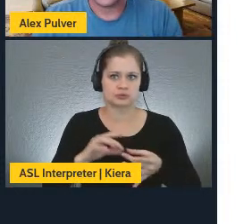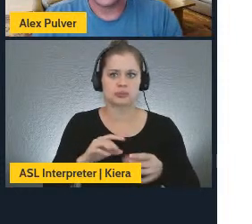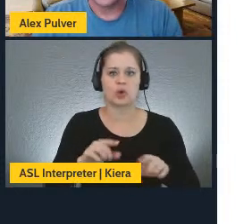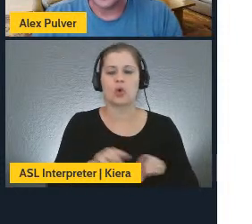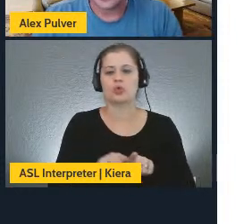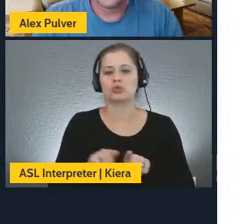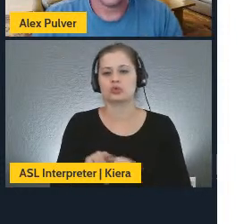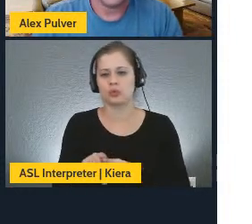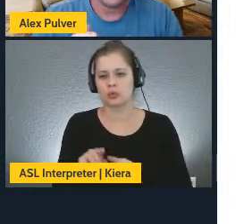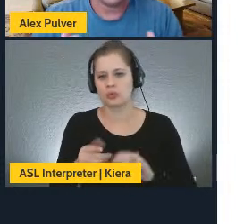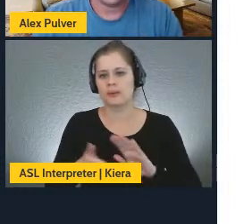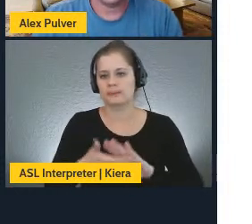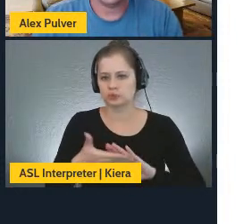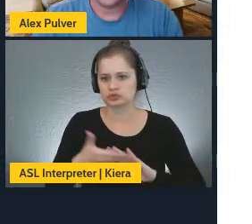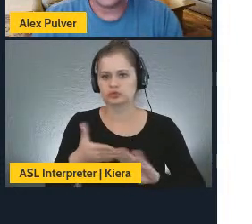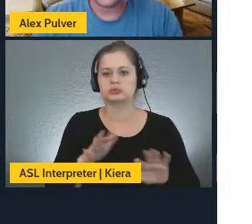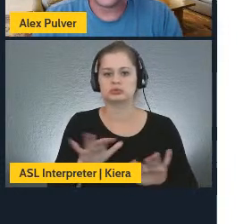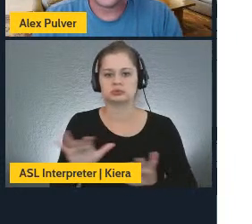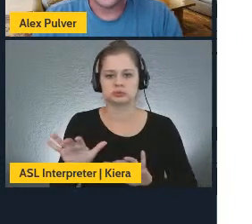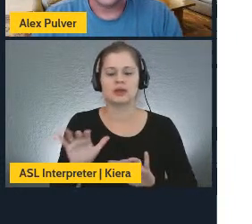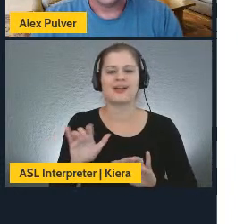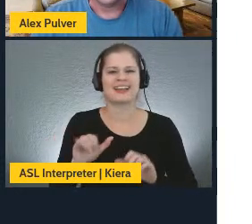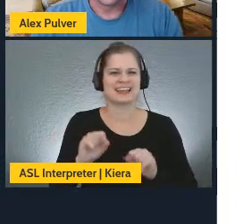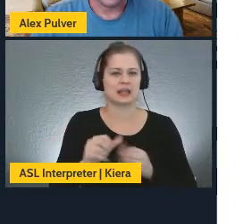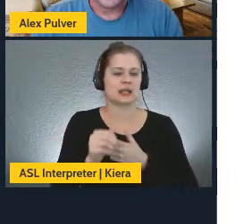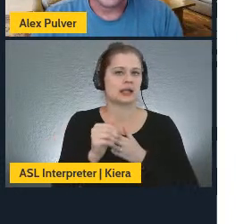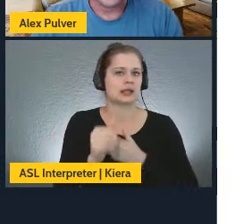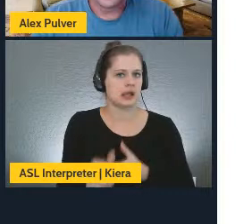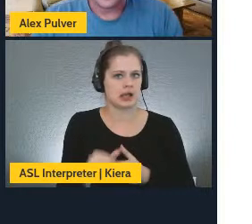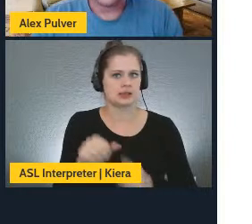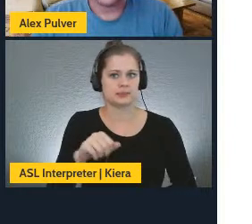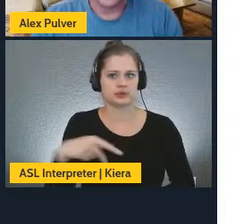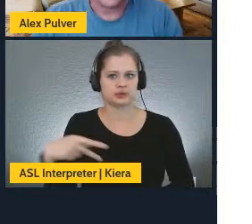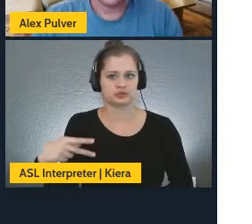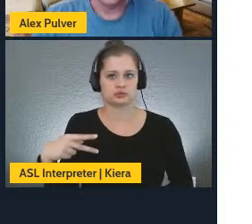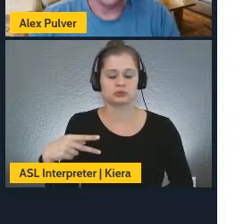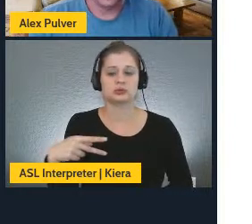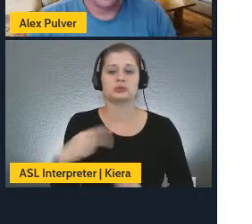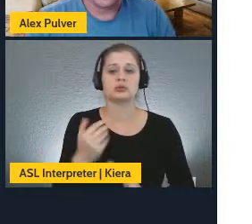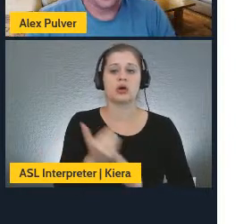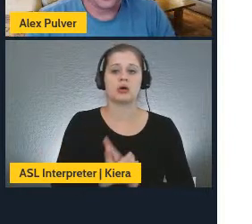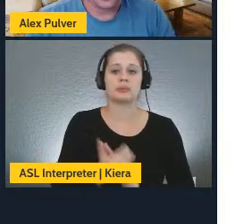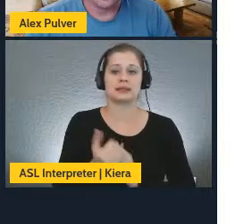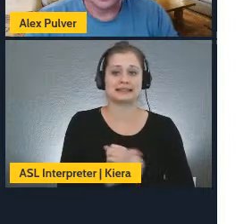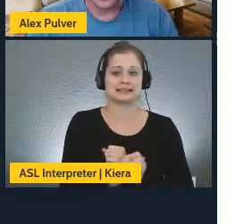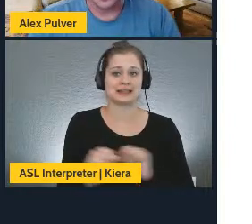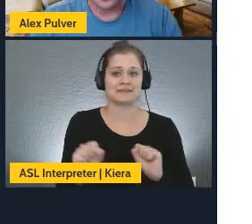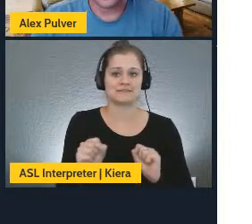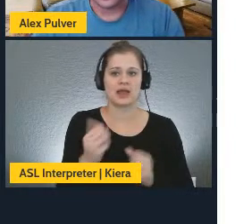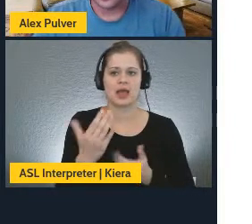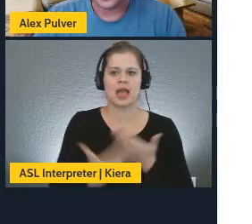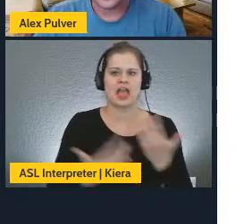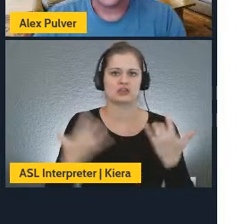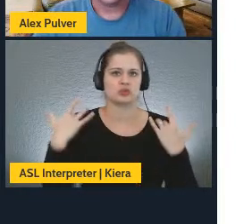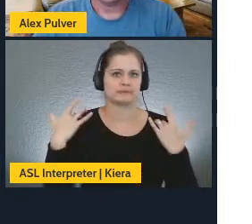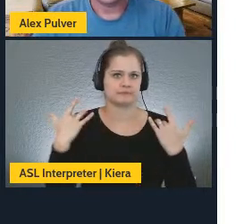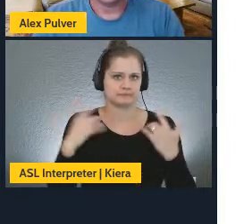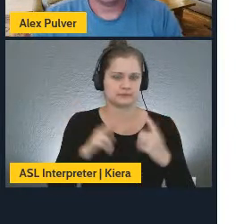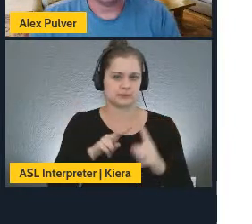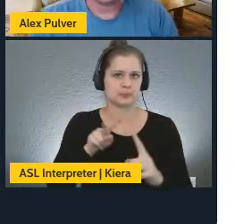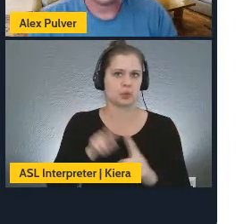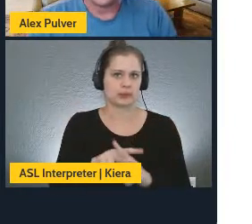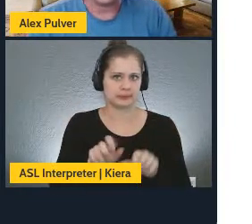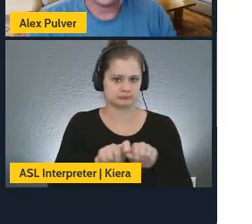pillars that can guide you on building scalable applications. Automating safe hands-off deployment article by Claire Ligori